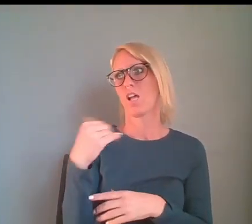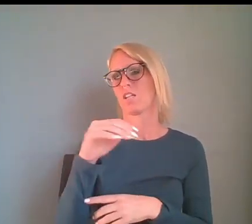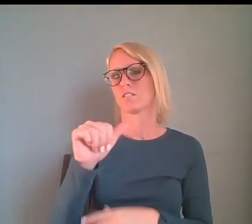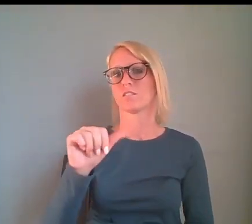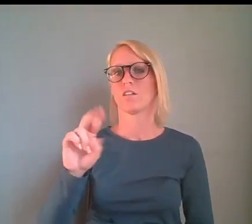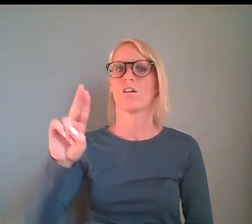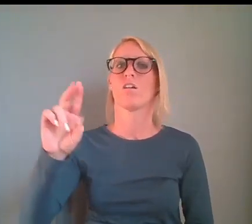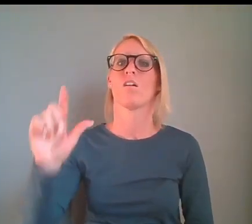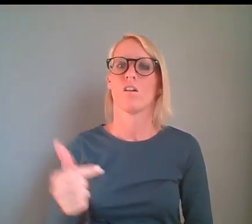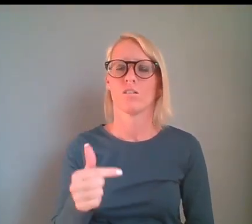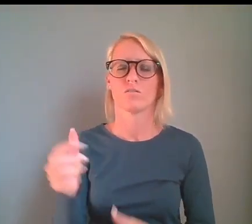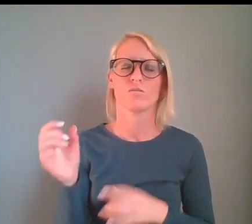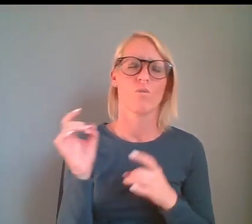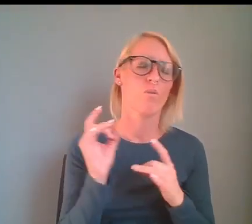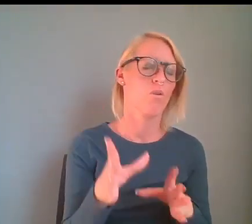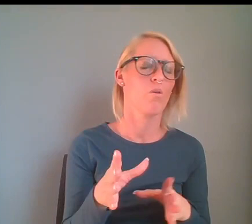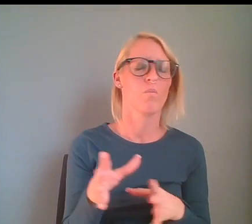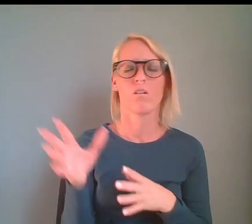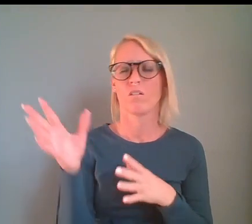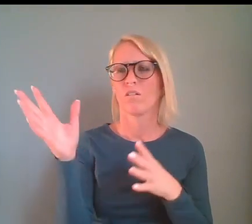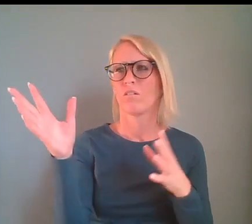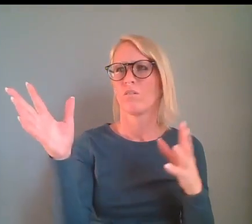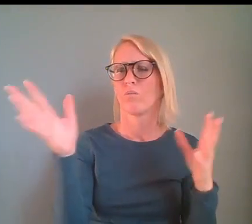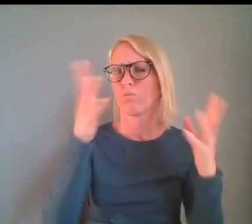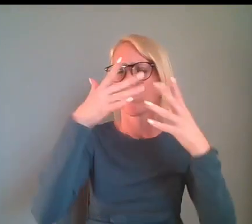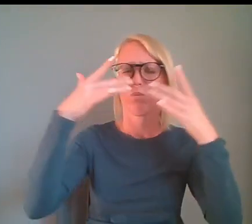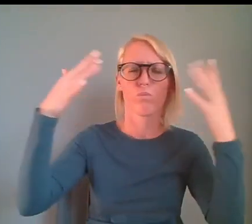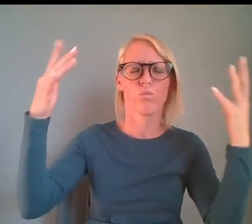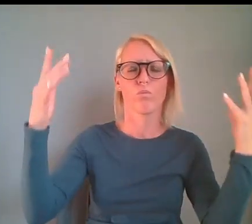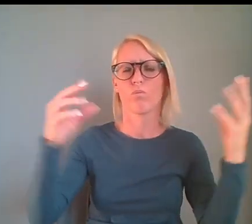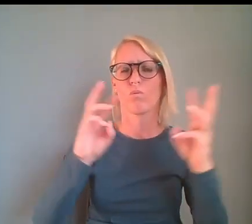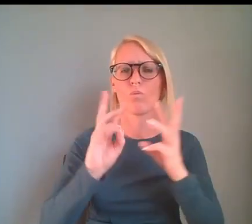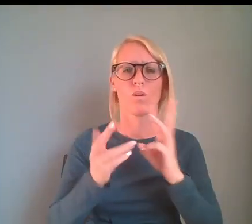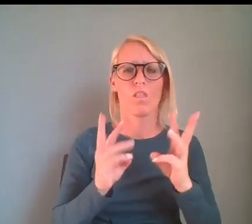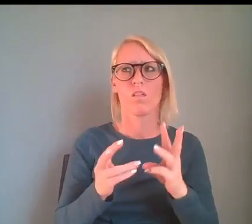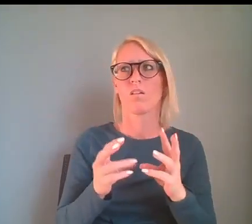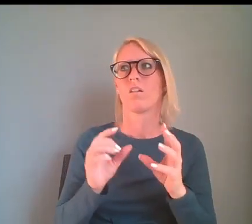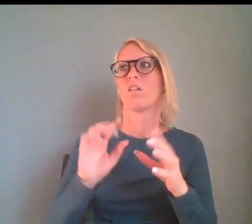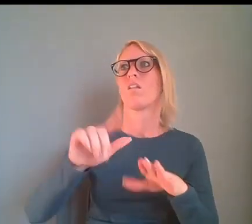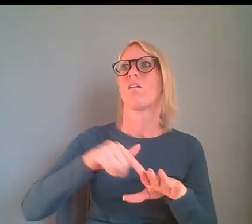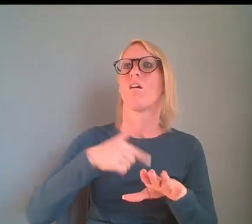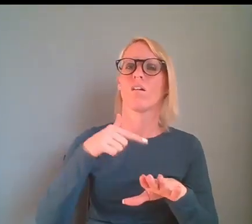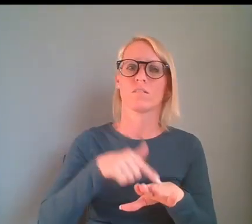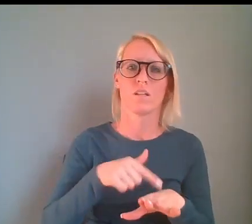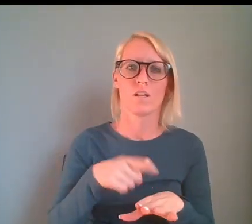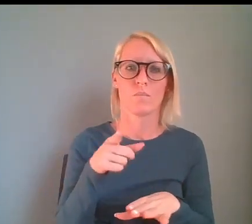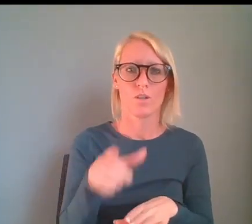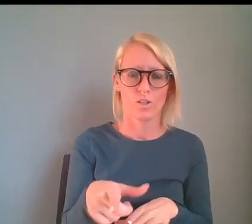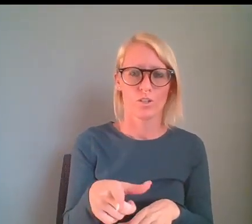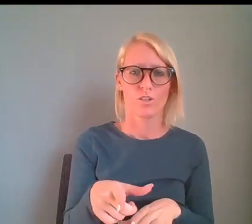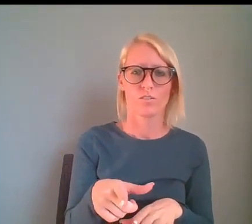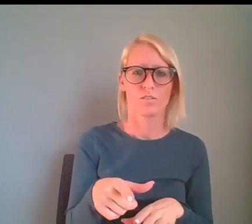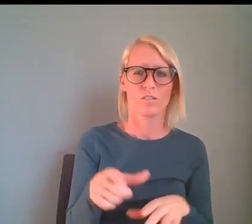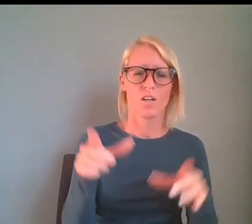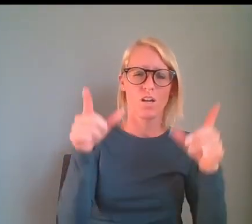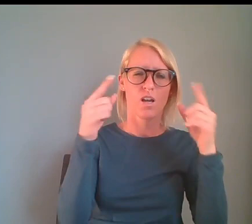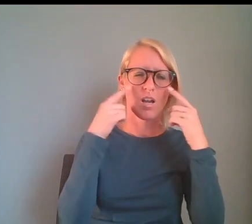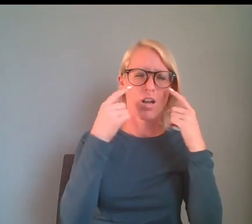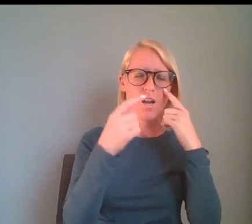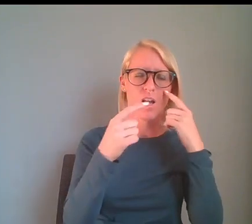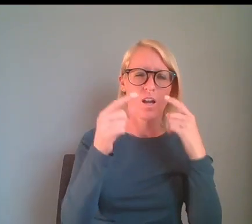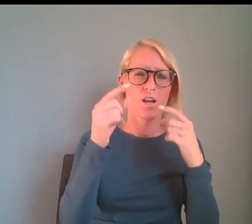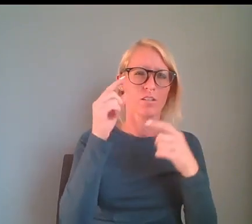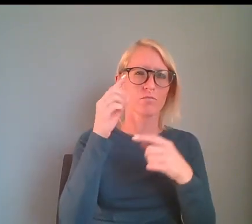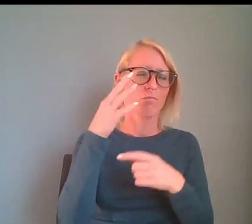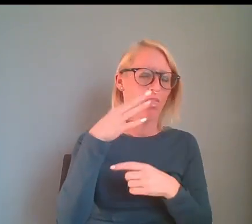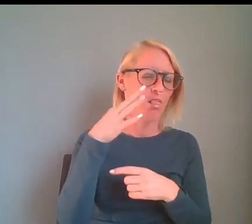that lasted forever. And her eyes are all bloodshot, and in the background, it looks like really bad air. So that's what